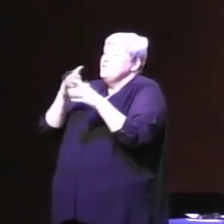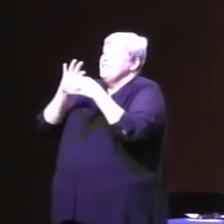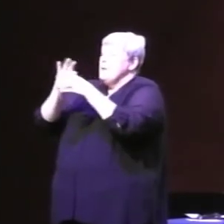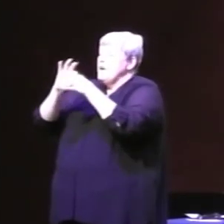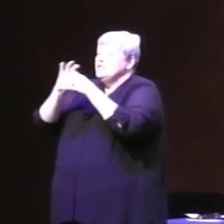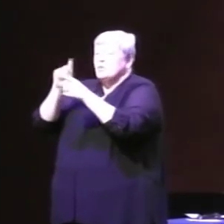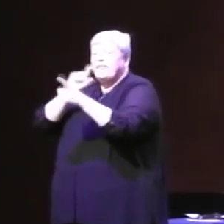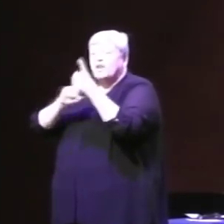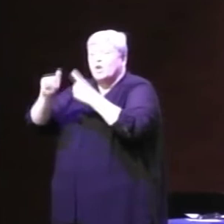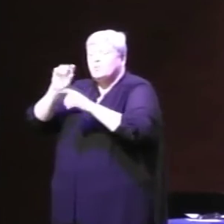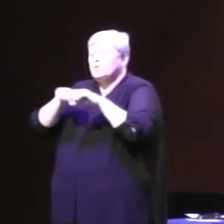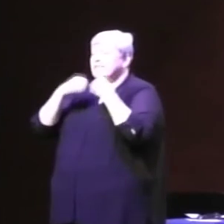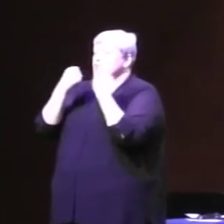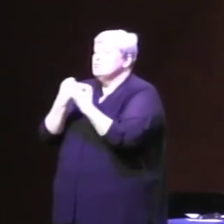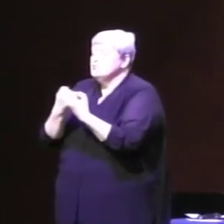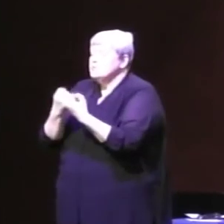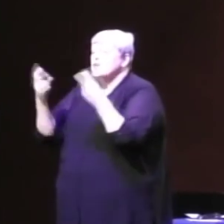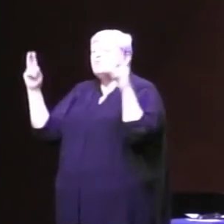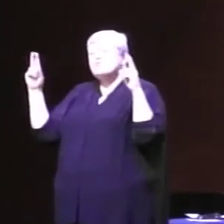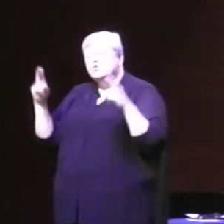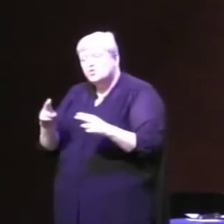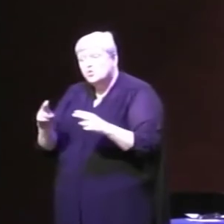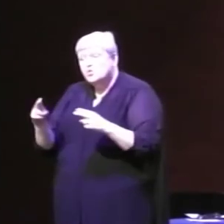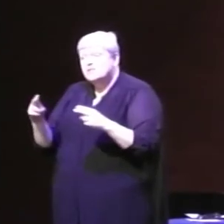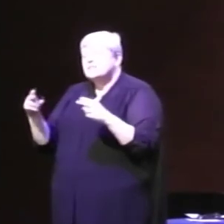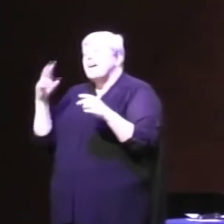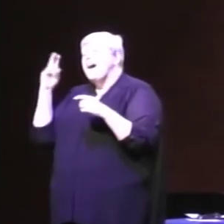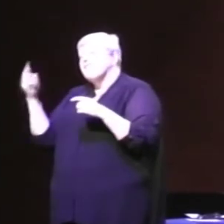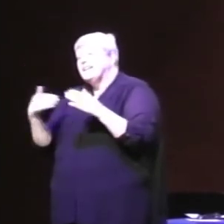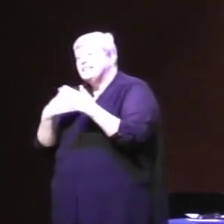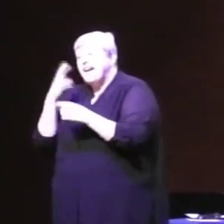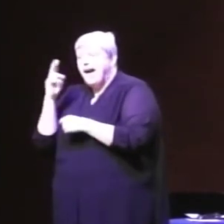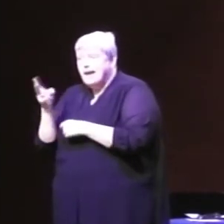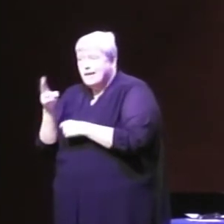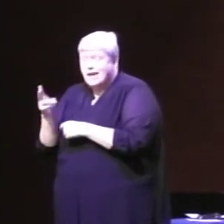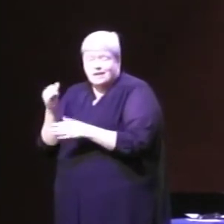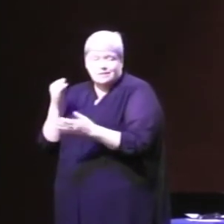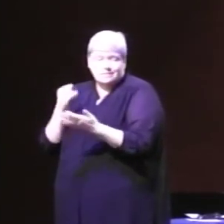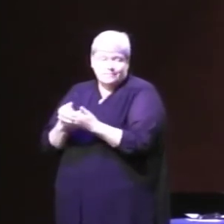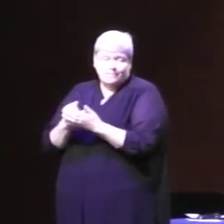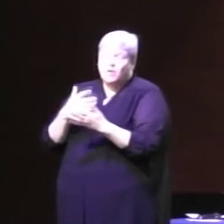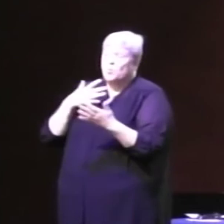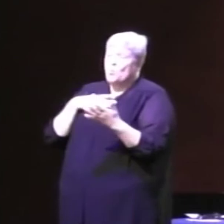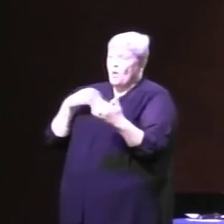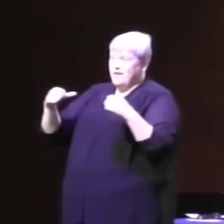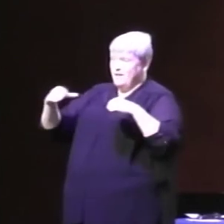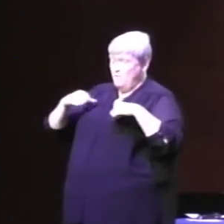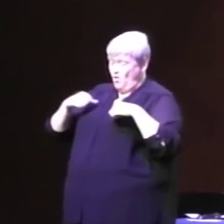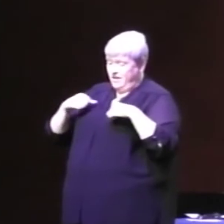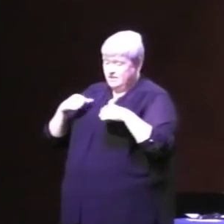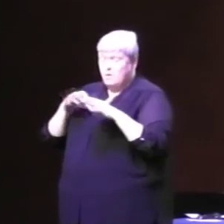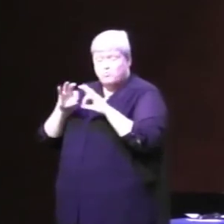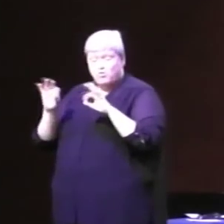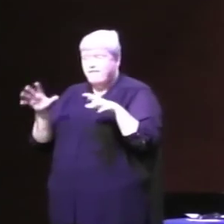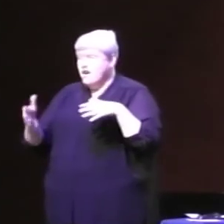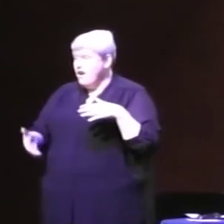community groups which will help to reduce reoffending. We want employers, whether that is a private company or the Scottish Prison